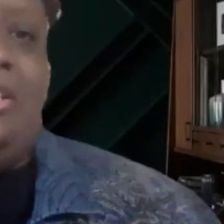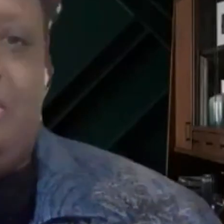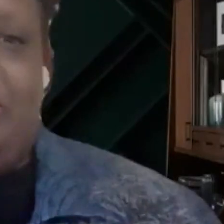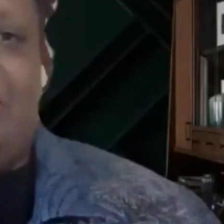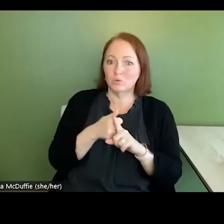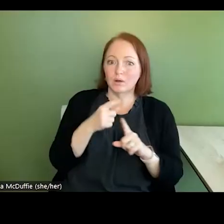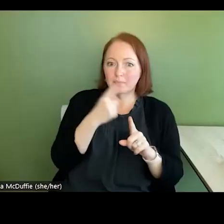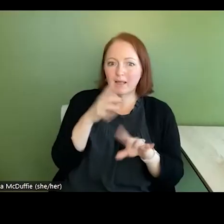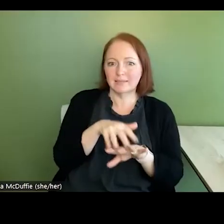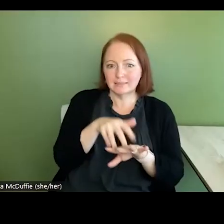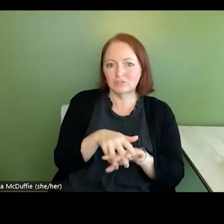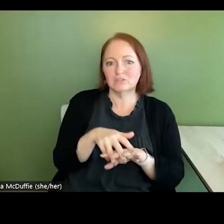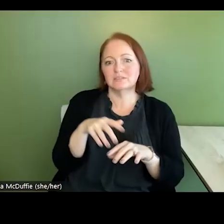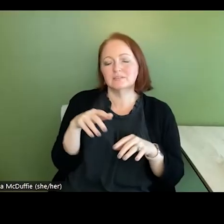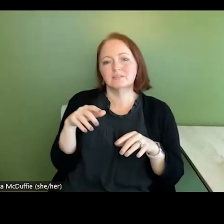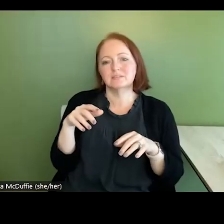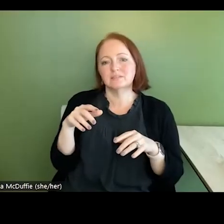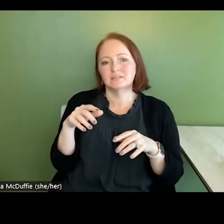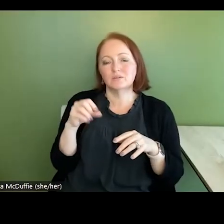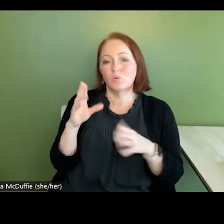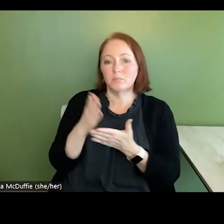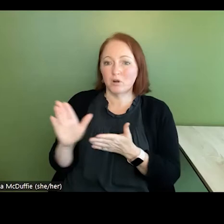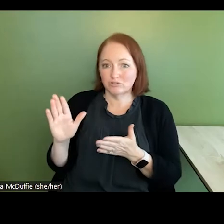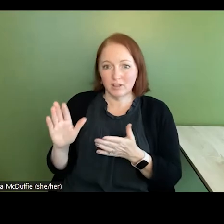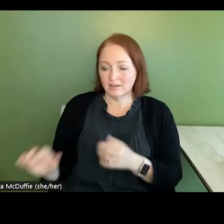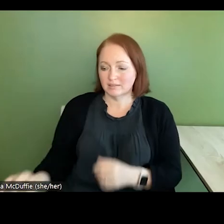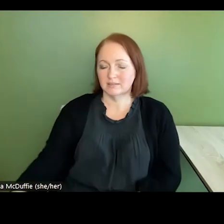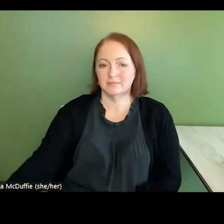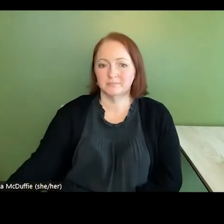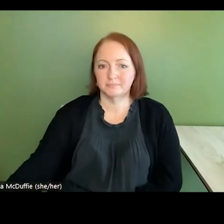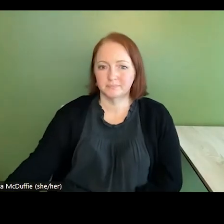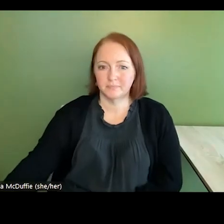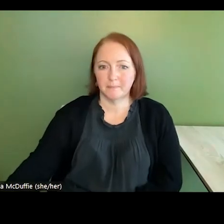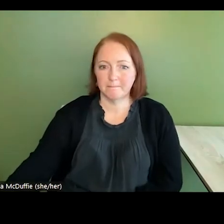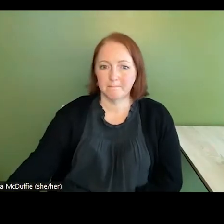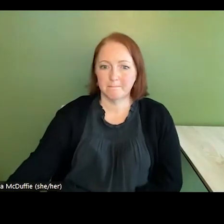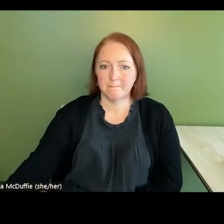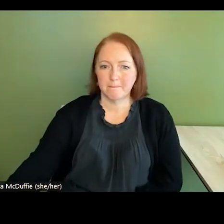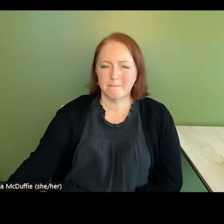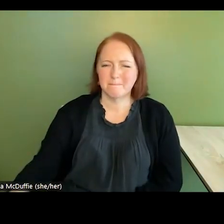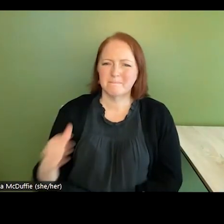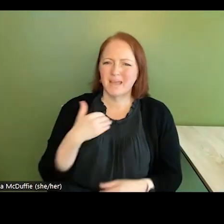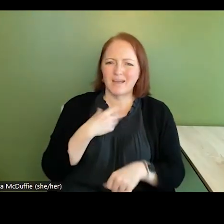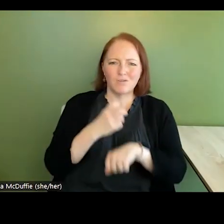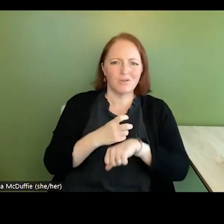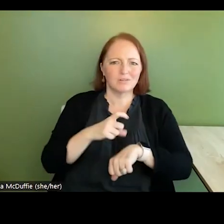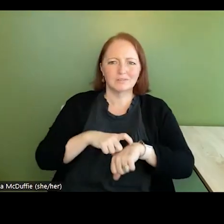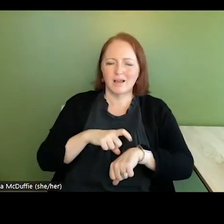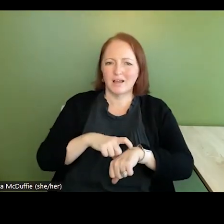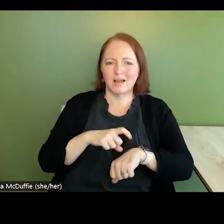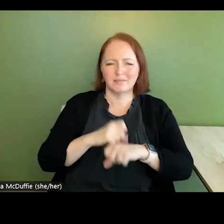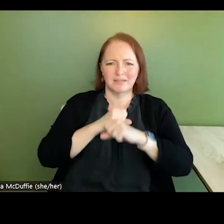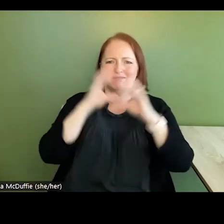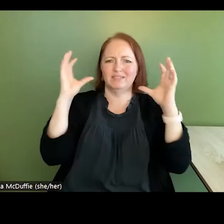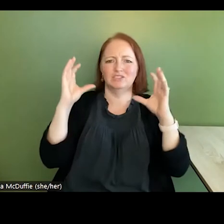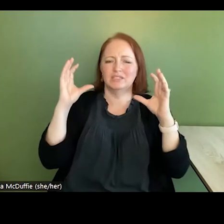Black, Indigenous, and otherwise marginalized. And I had such a hard time